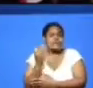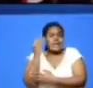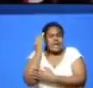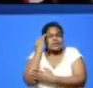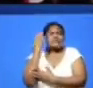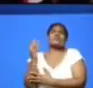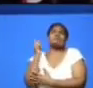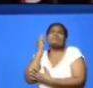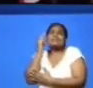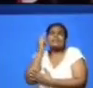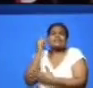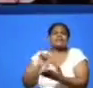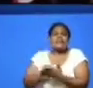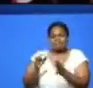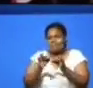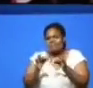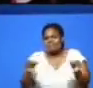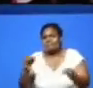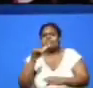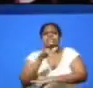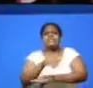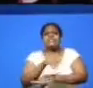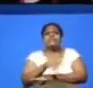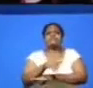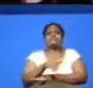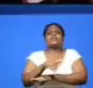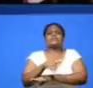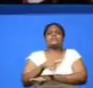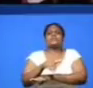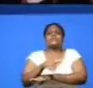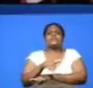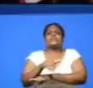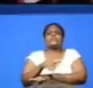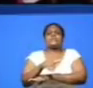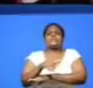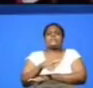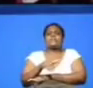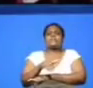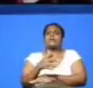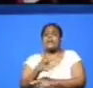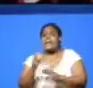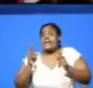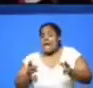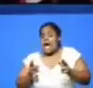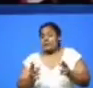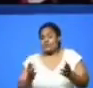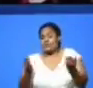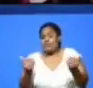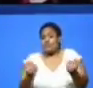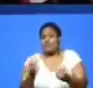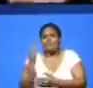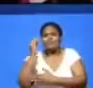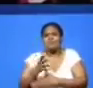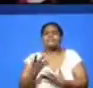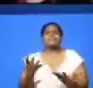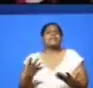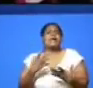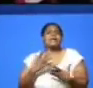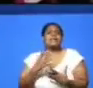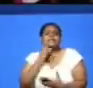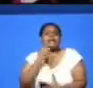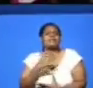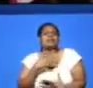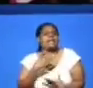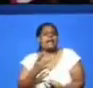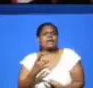was contemplating that statement this afternoon or this evening in hurrying to get here, and I wouldn't lie to you, I just had